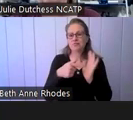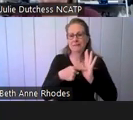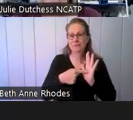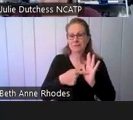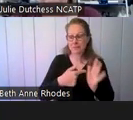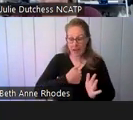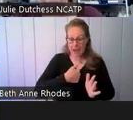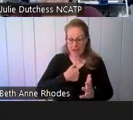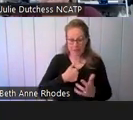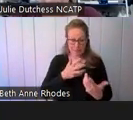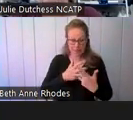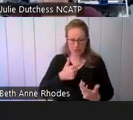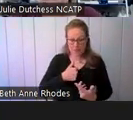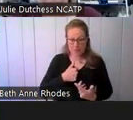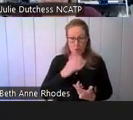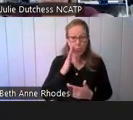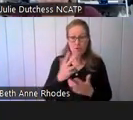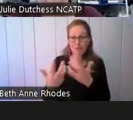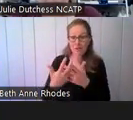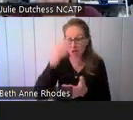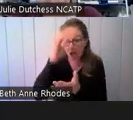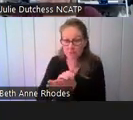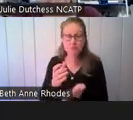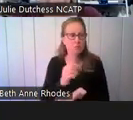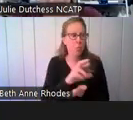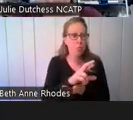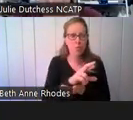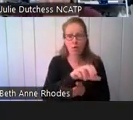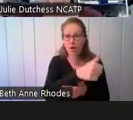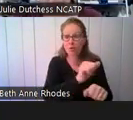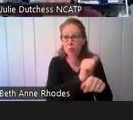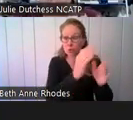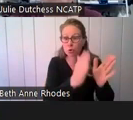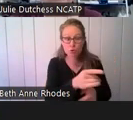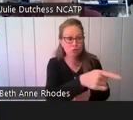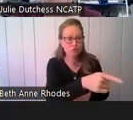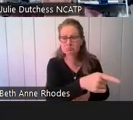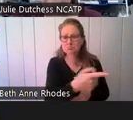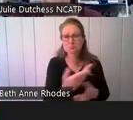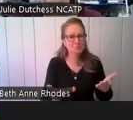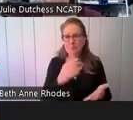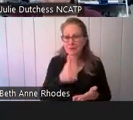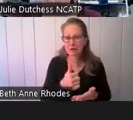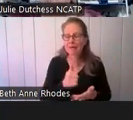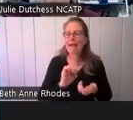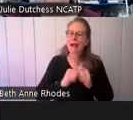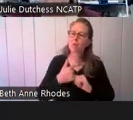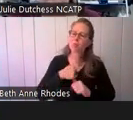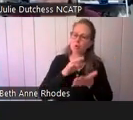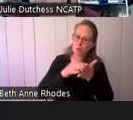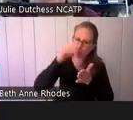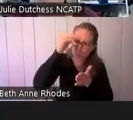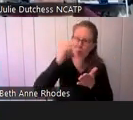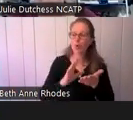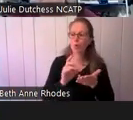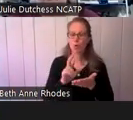coworker or my husband or whatever. We all have different ways that we learn and what we feel aesthetically may even be more